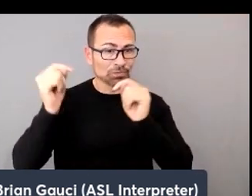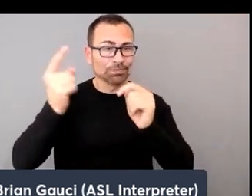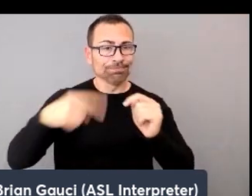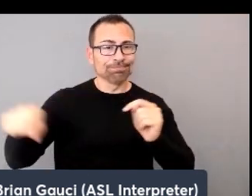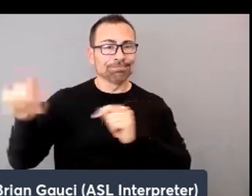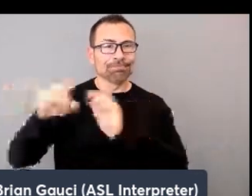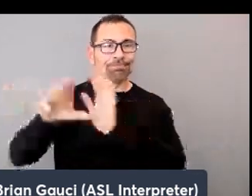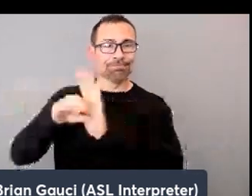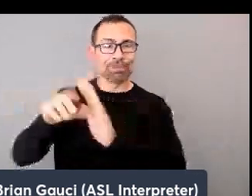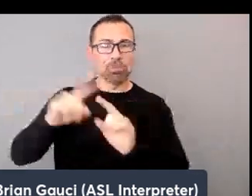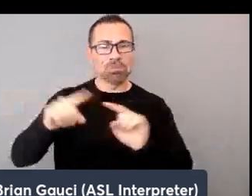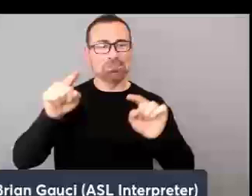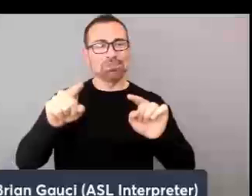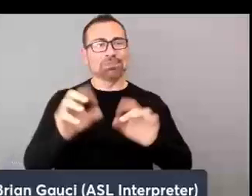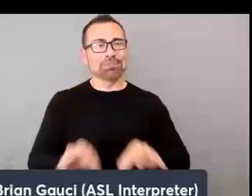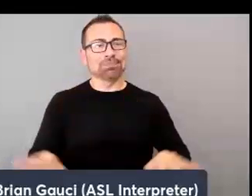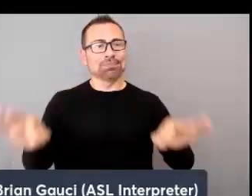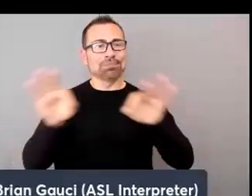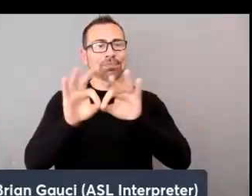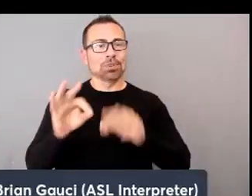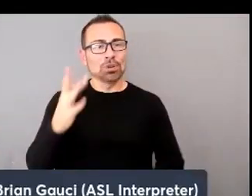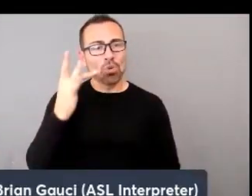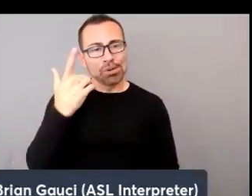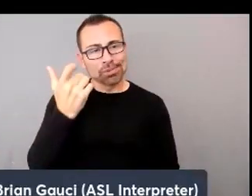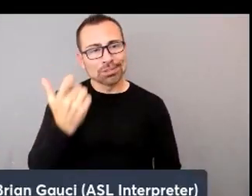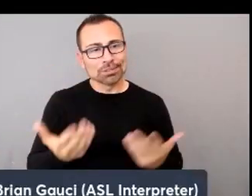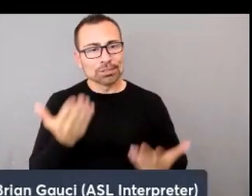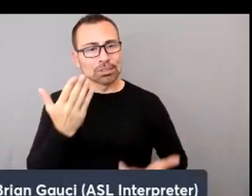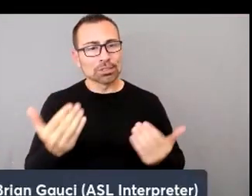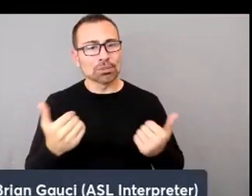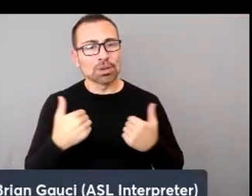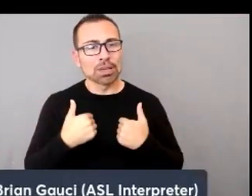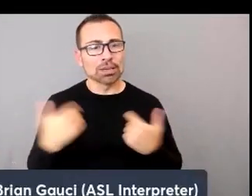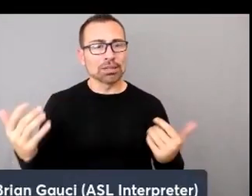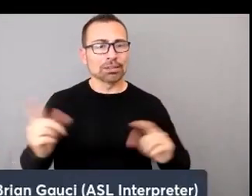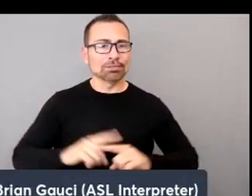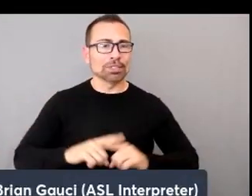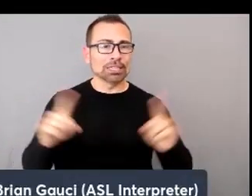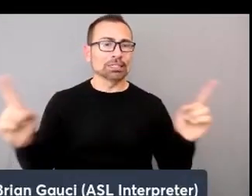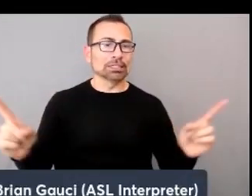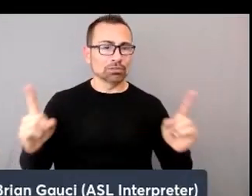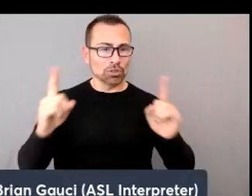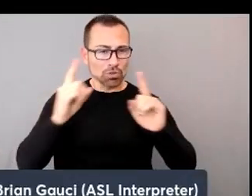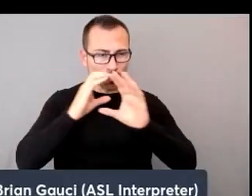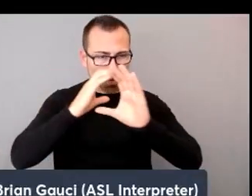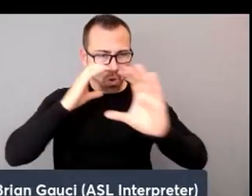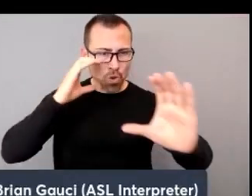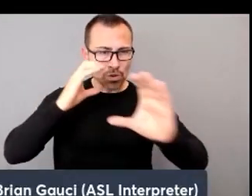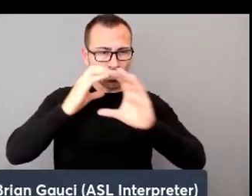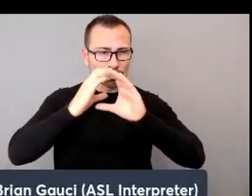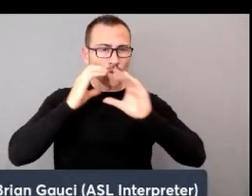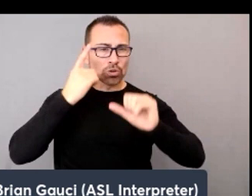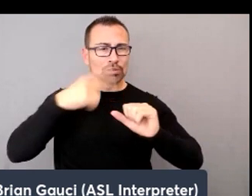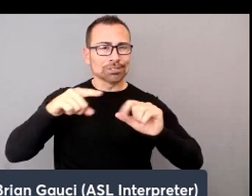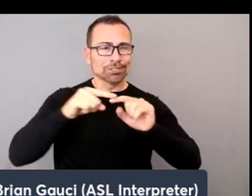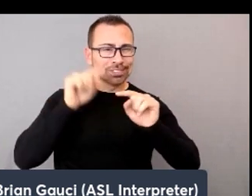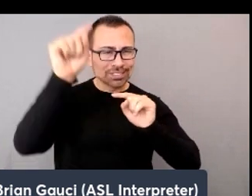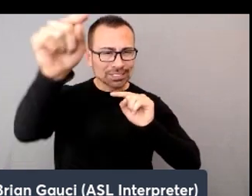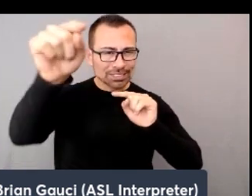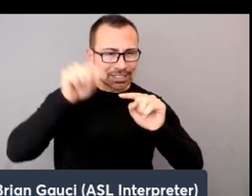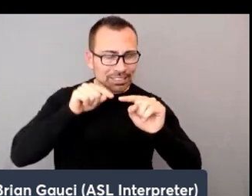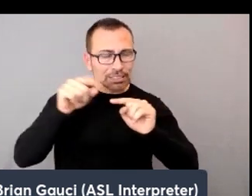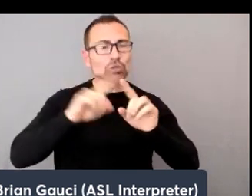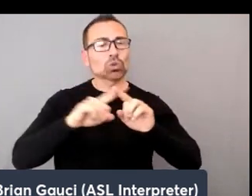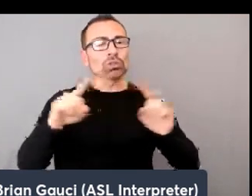an important piece because you might have a different focus distance, you might have different camera parameters, and